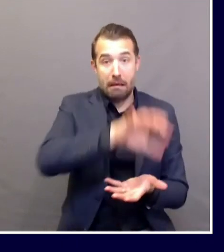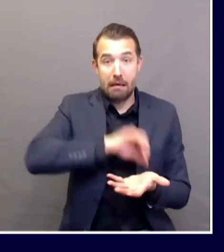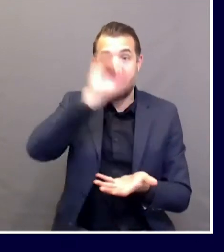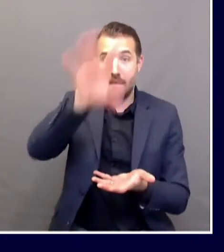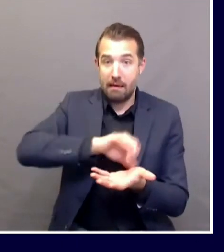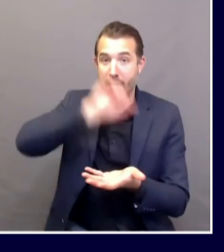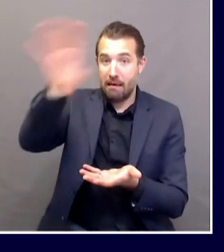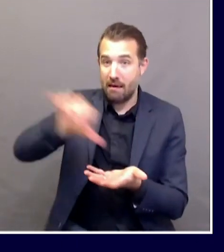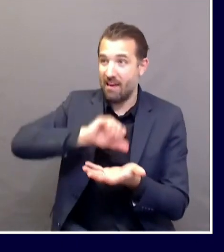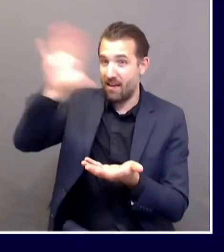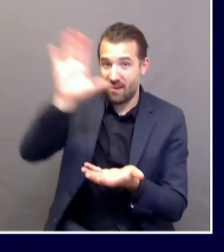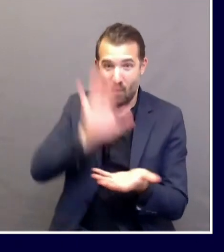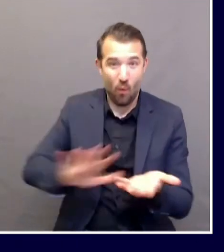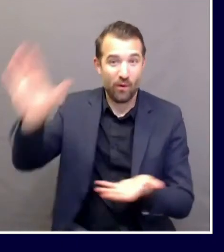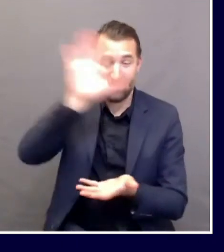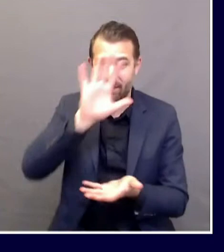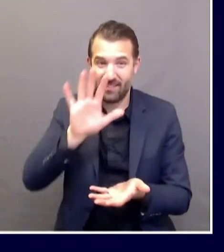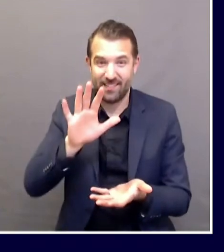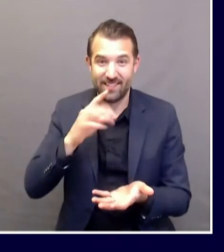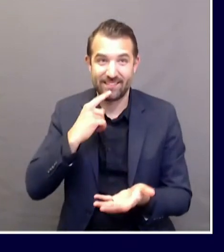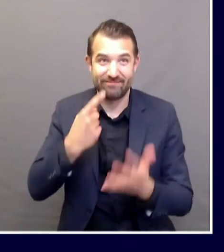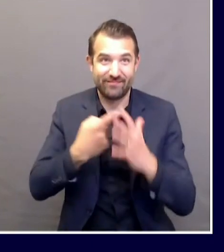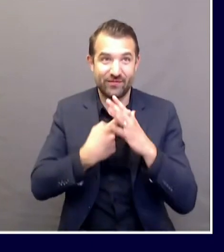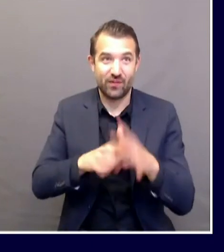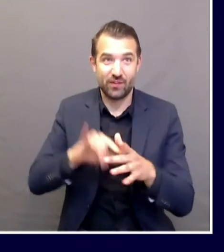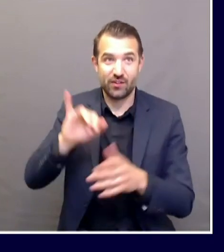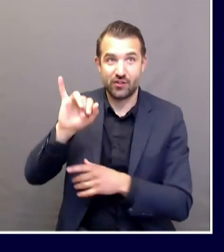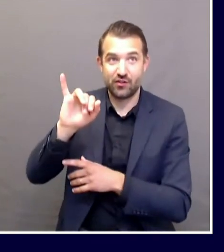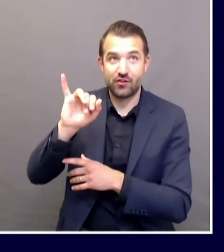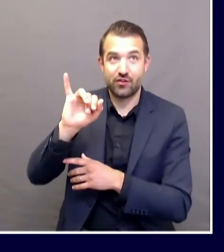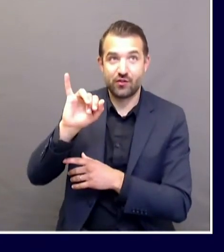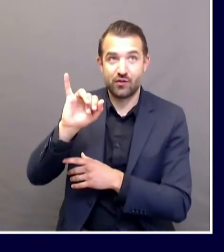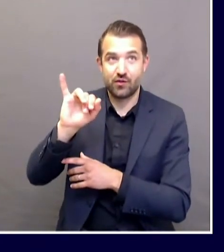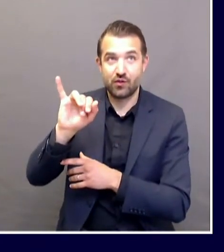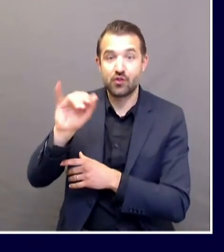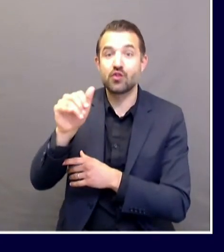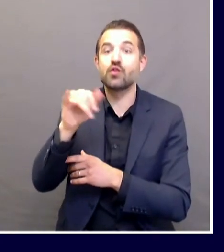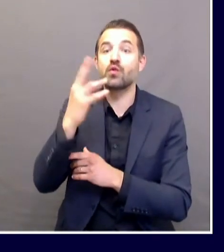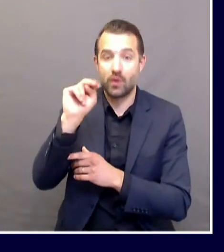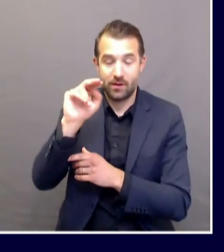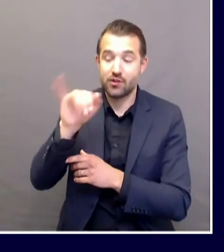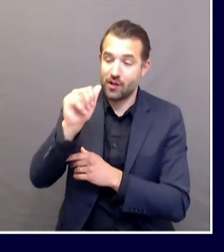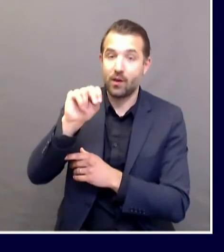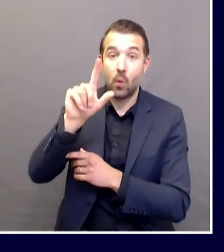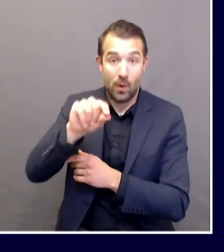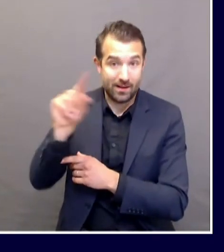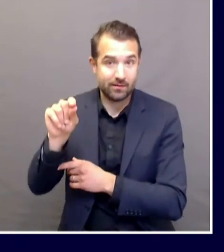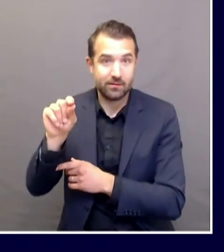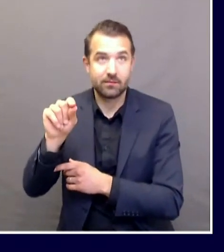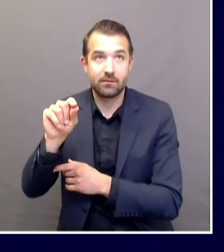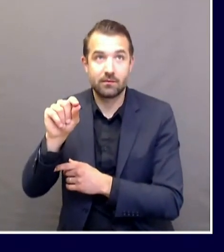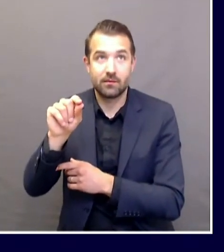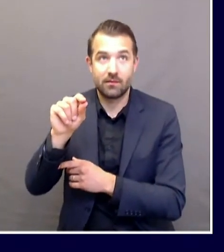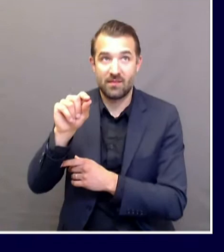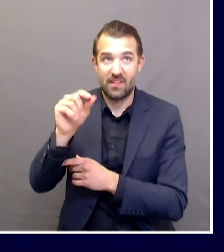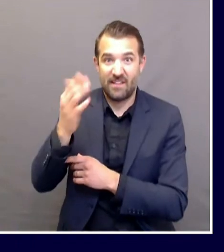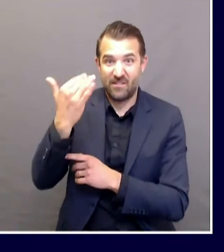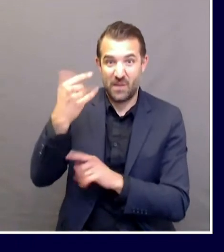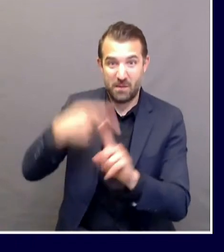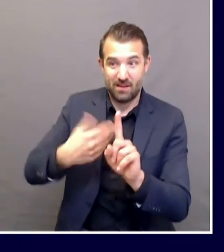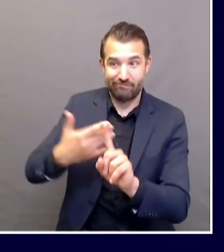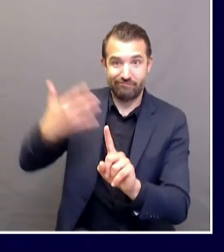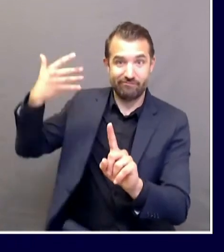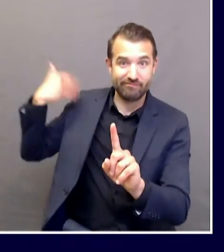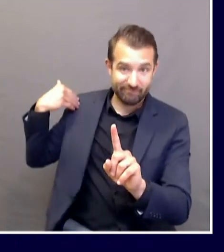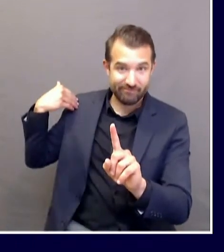in January of 2020, so about 15 months ago, and well before we even had our first